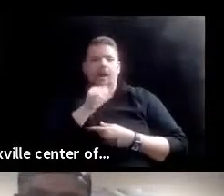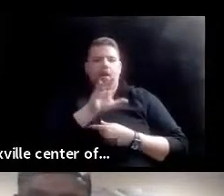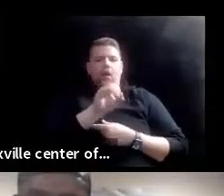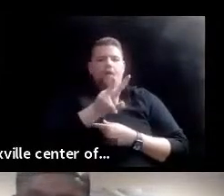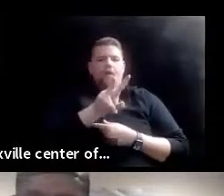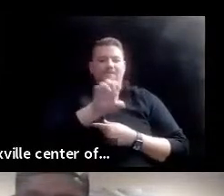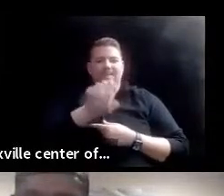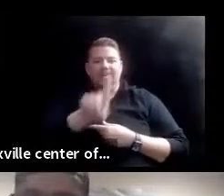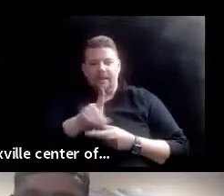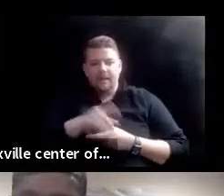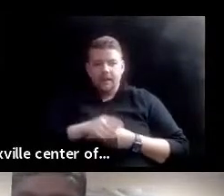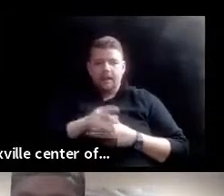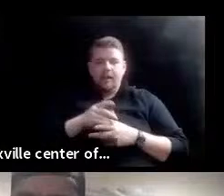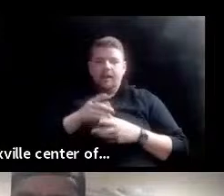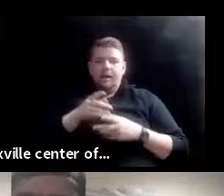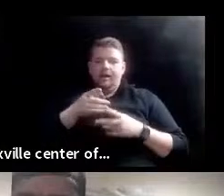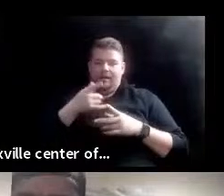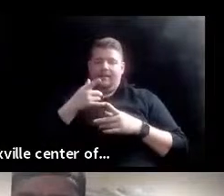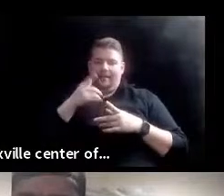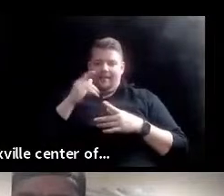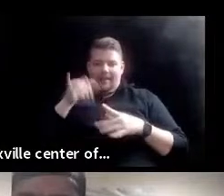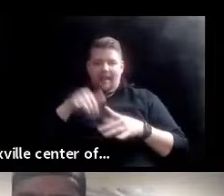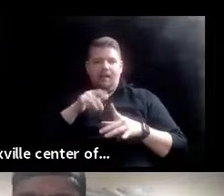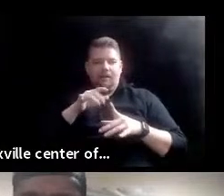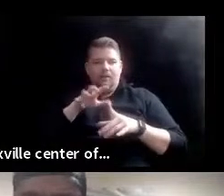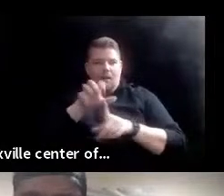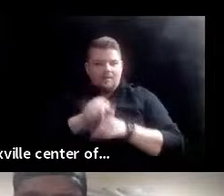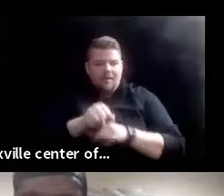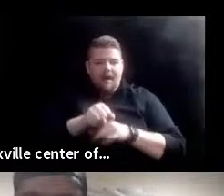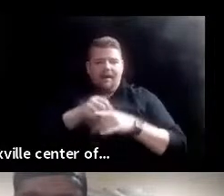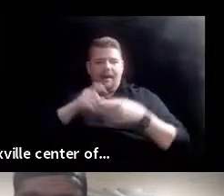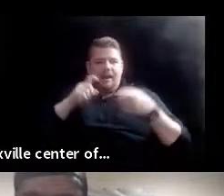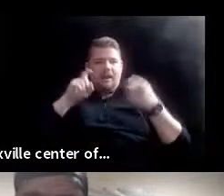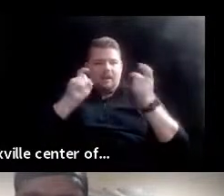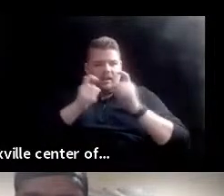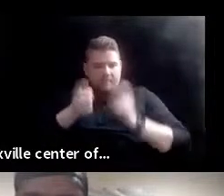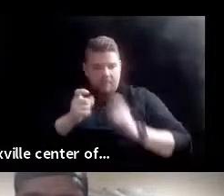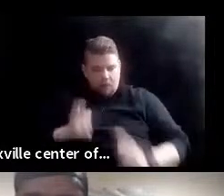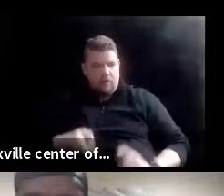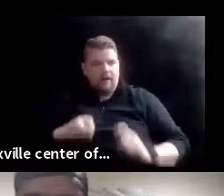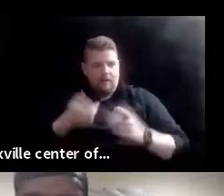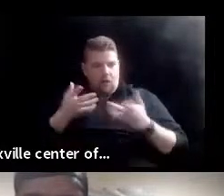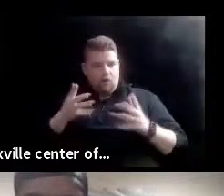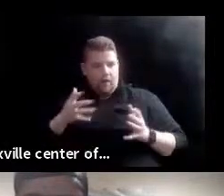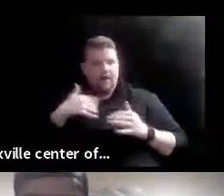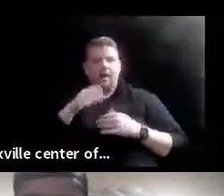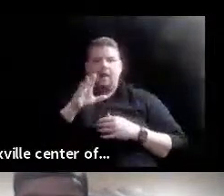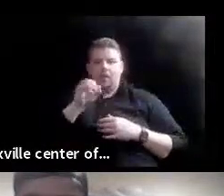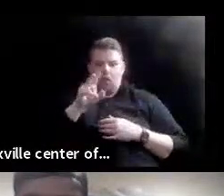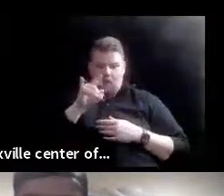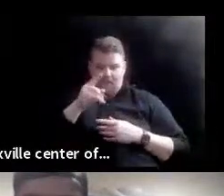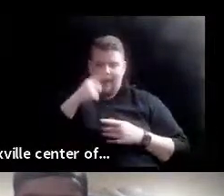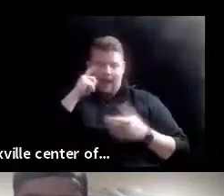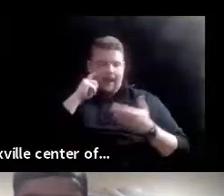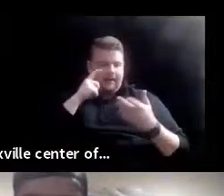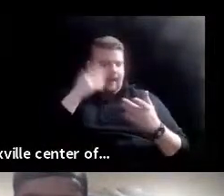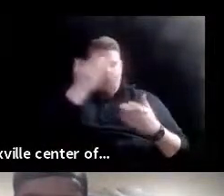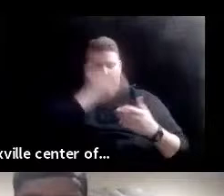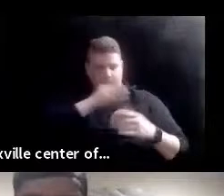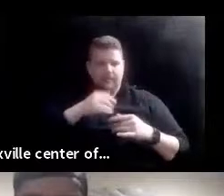Yeah, the 8 was caught and has been corrected, but the COVID I didn't have, so thank